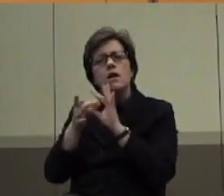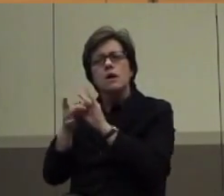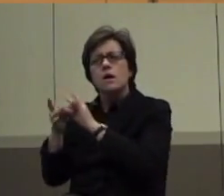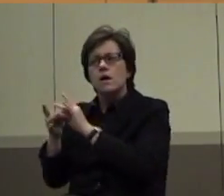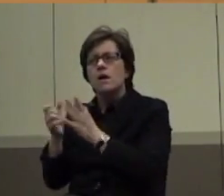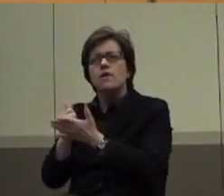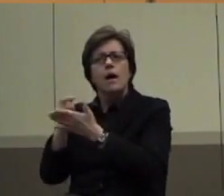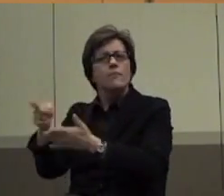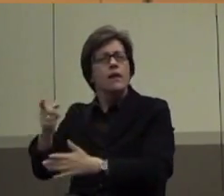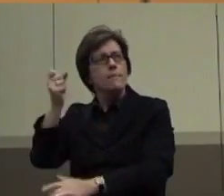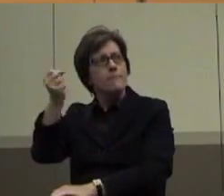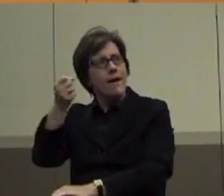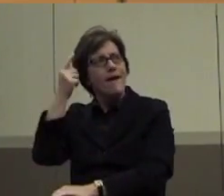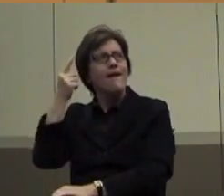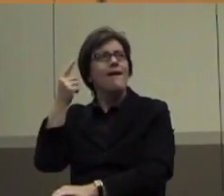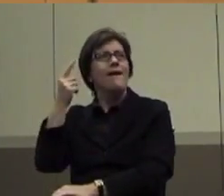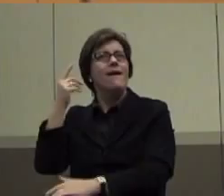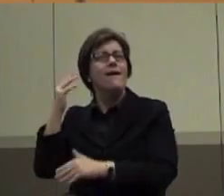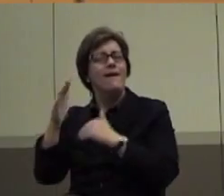help move the process along.